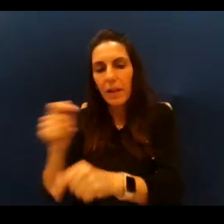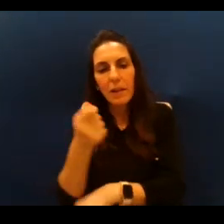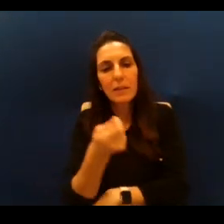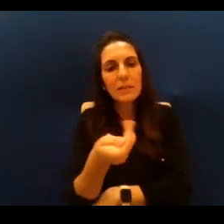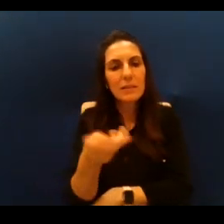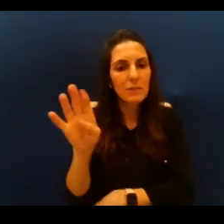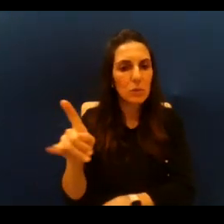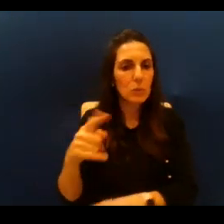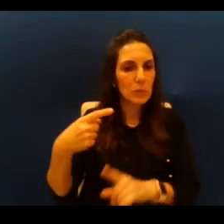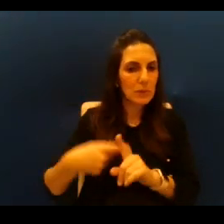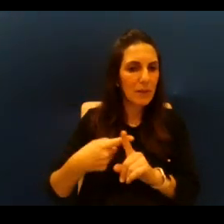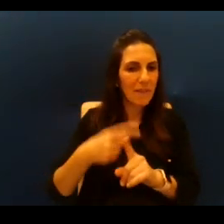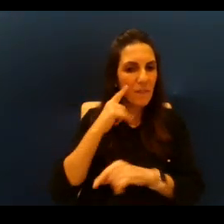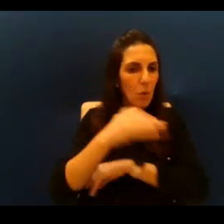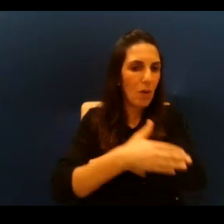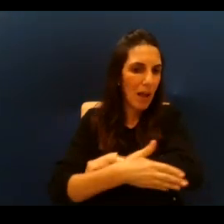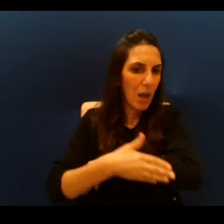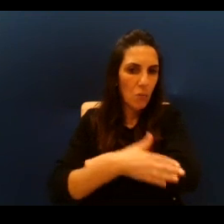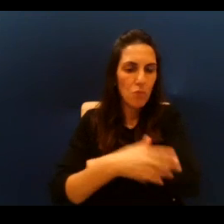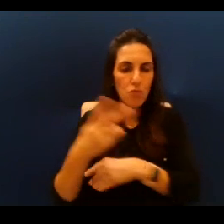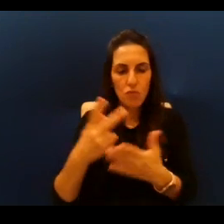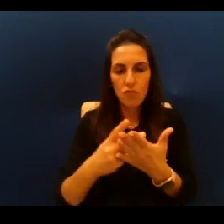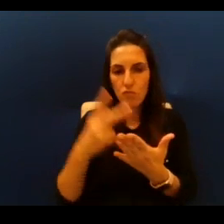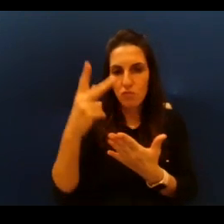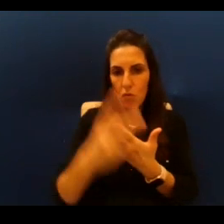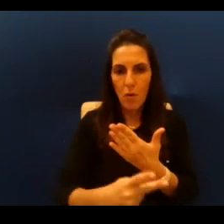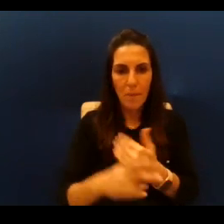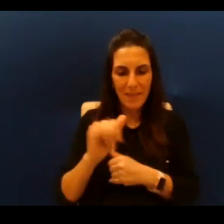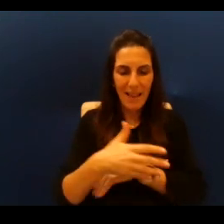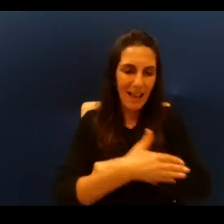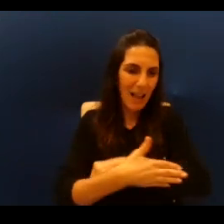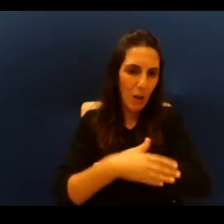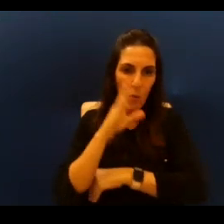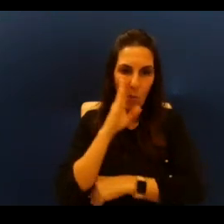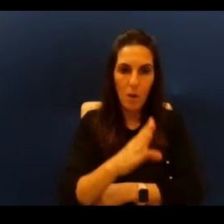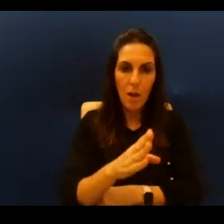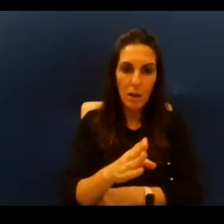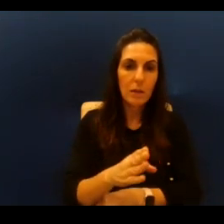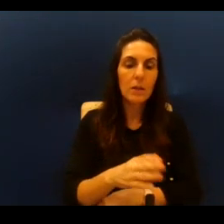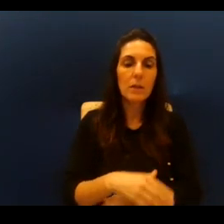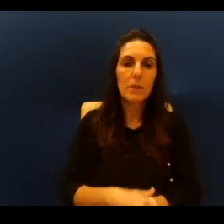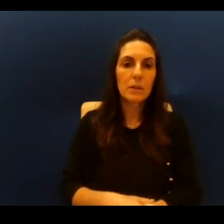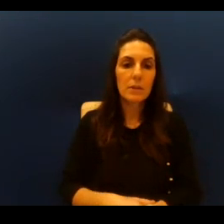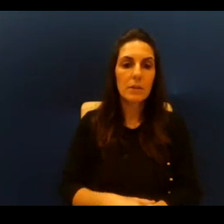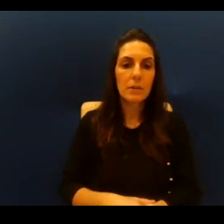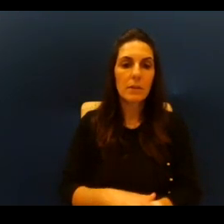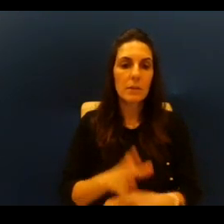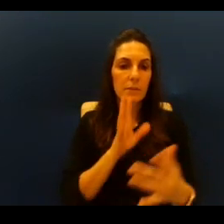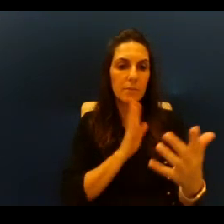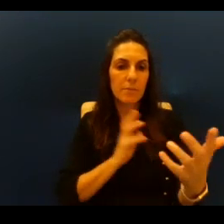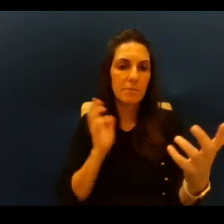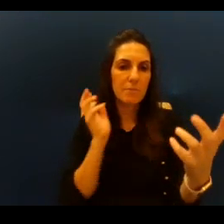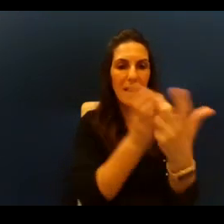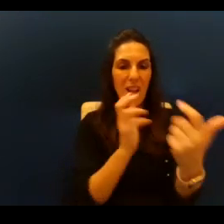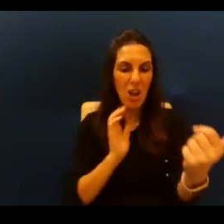the county's program, where the county will put in, they'll match our local